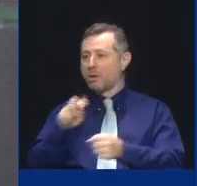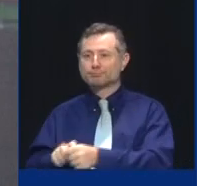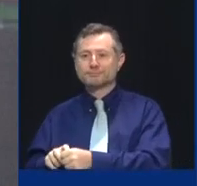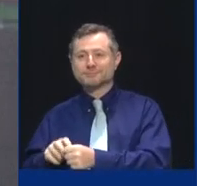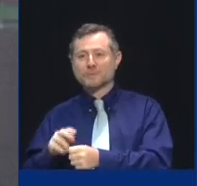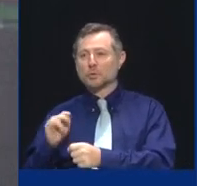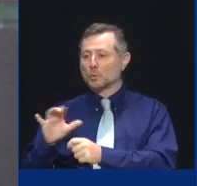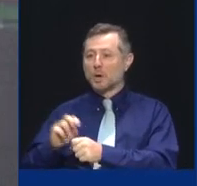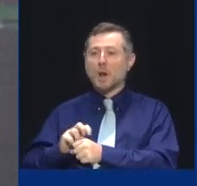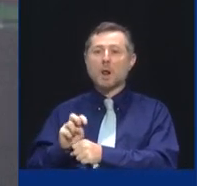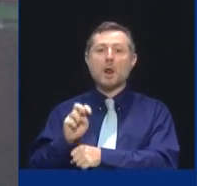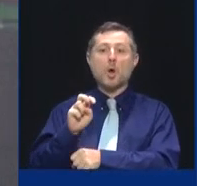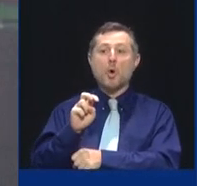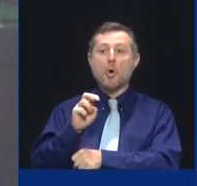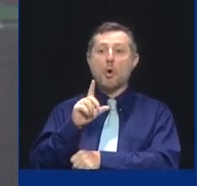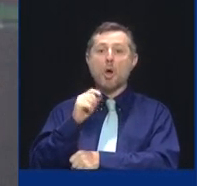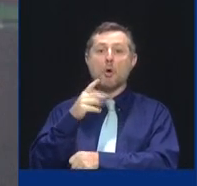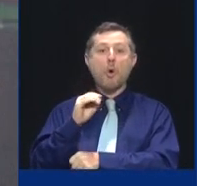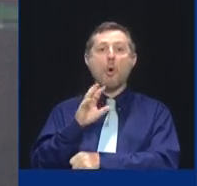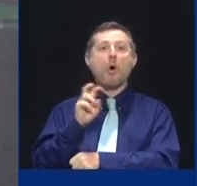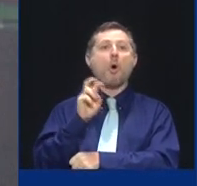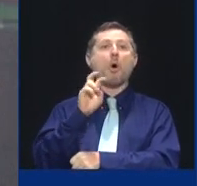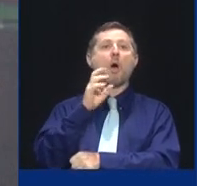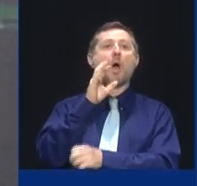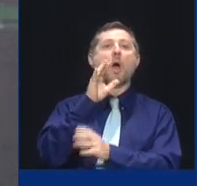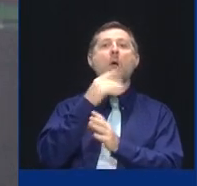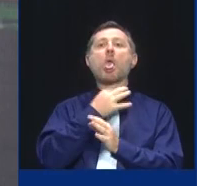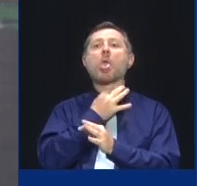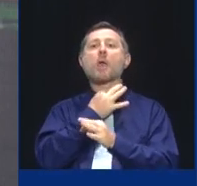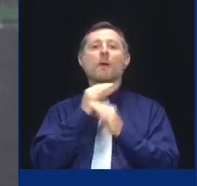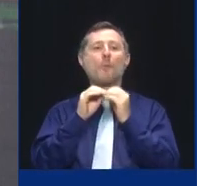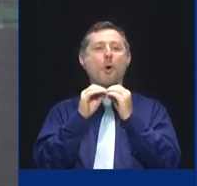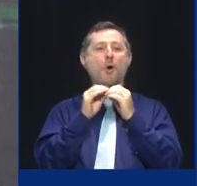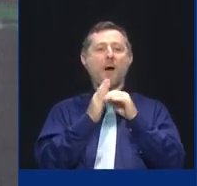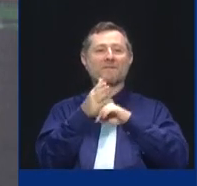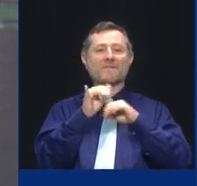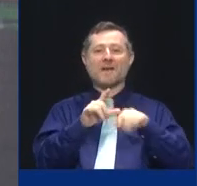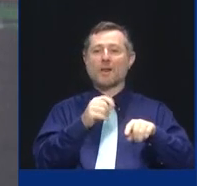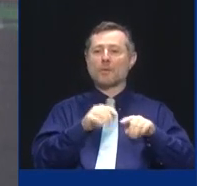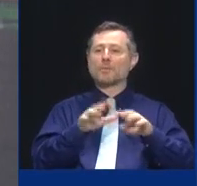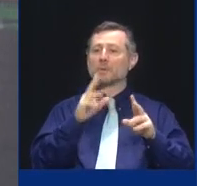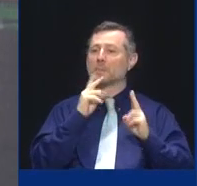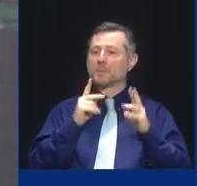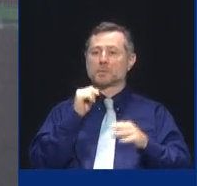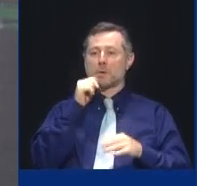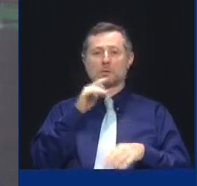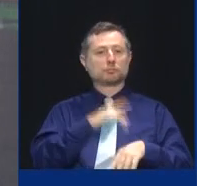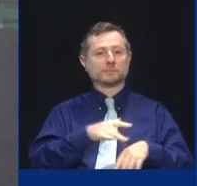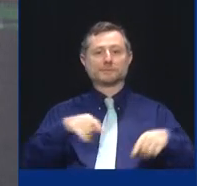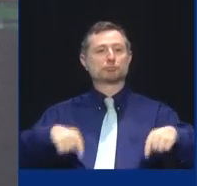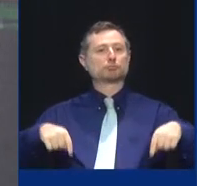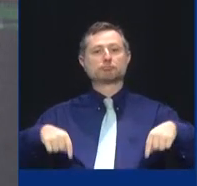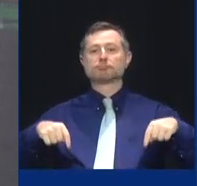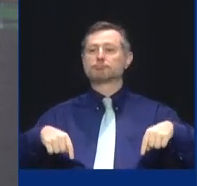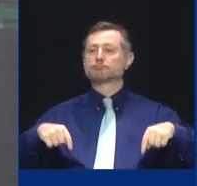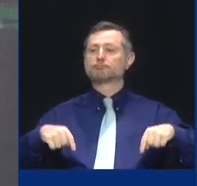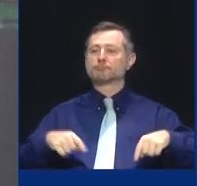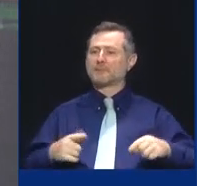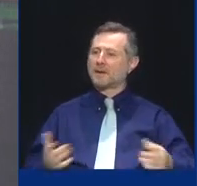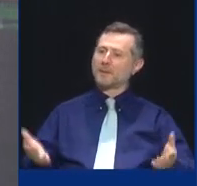magnificent part of the state that has been unrealized to date. Come to the Hudson Valley. Look